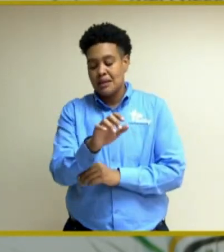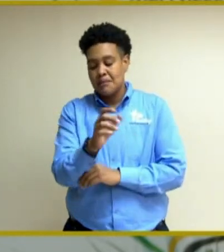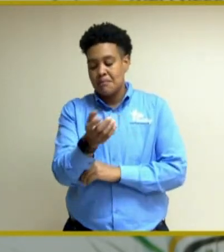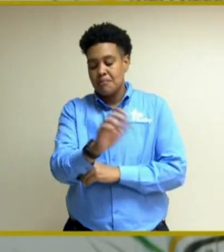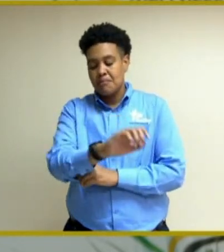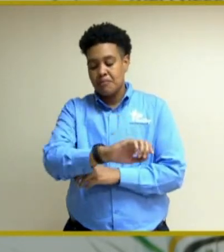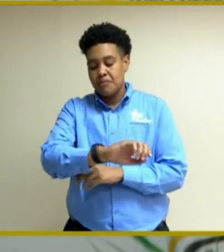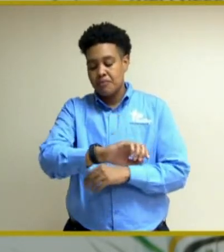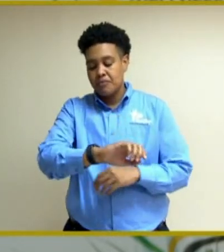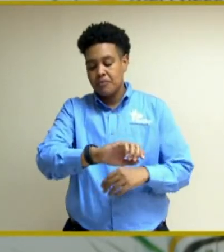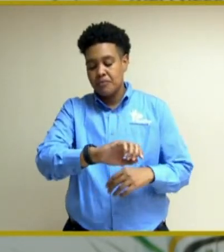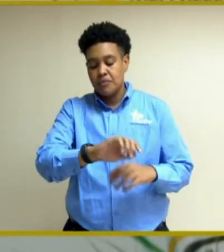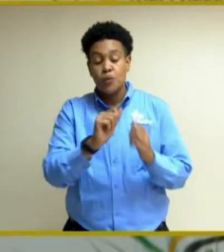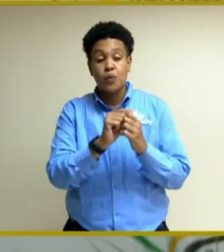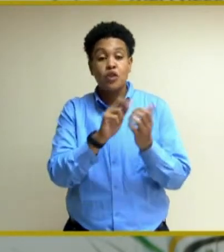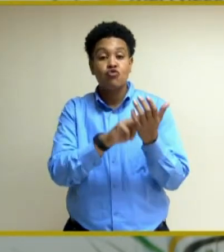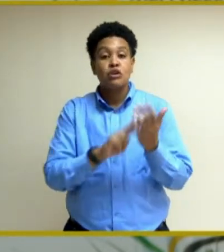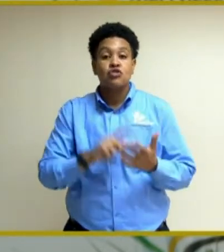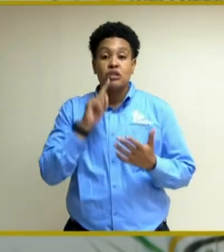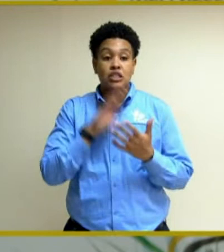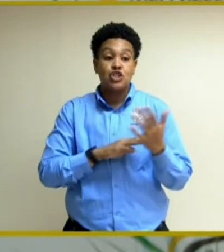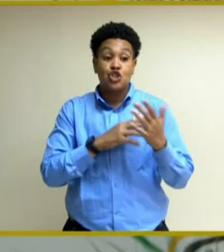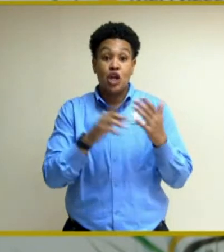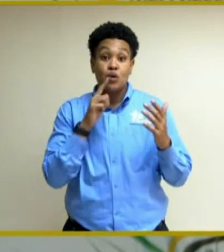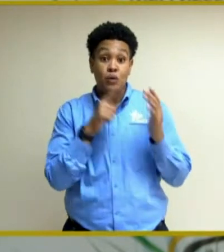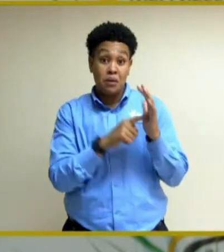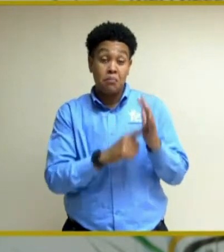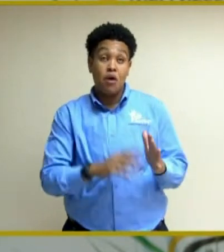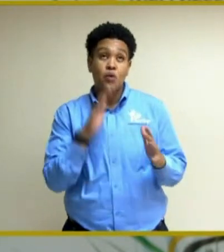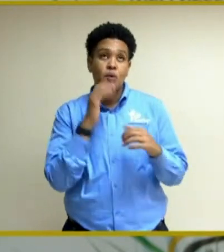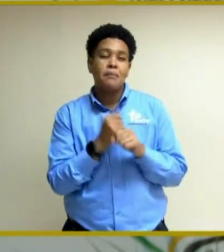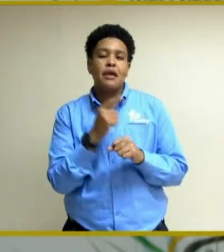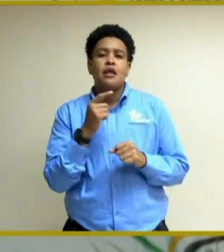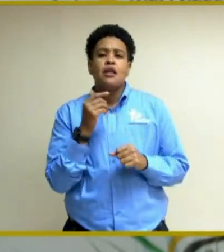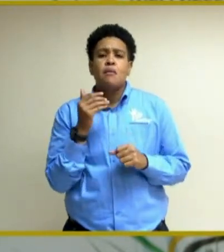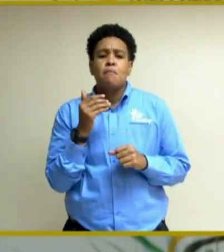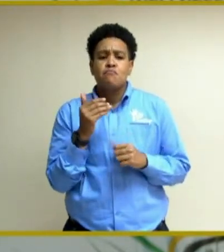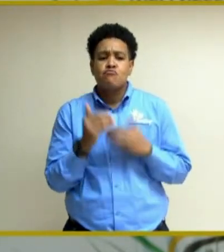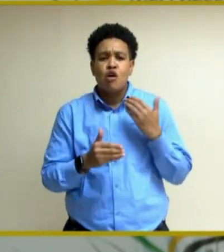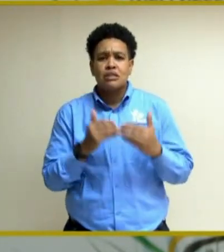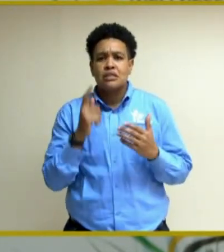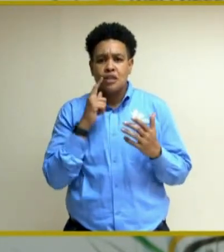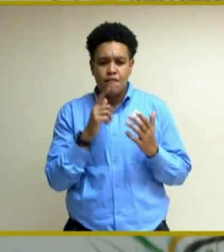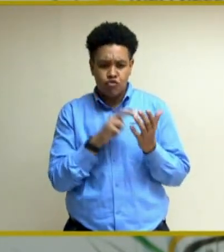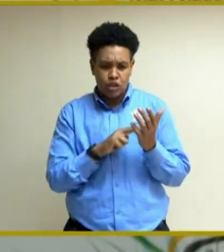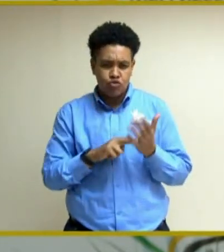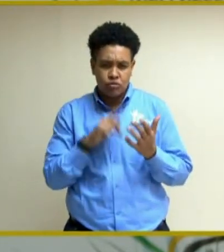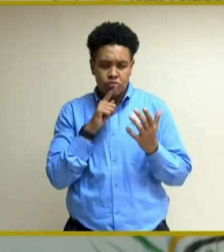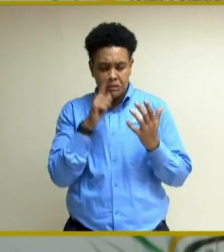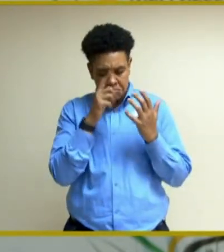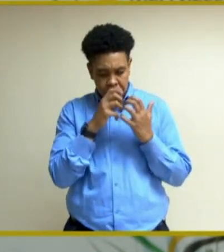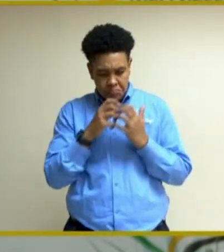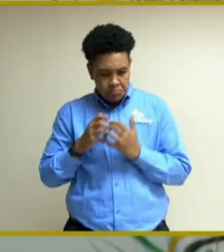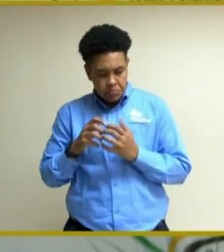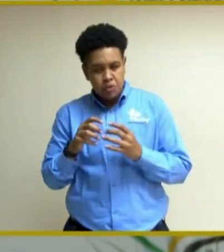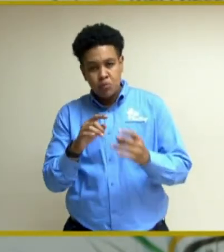a registration and scheduling module that will make the process of registration seamless. So there is a software platform that is